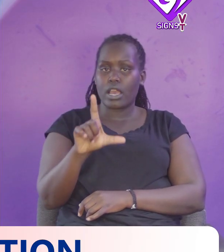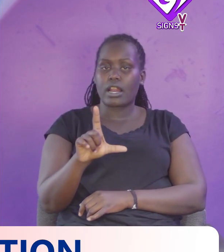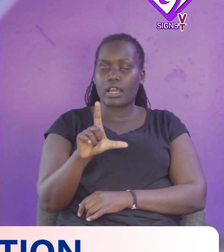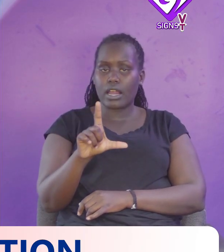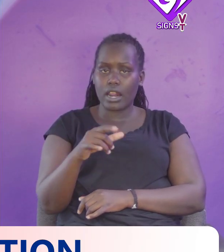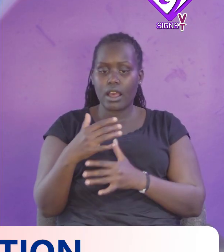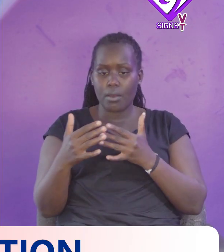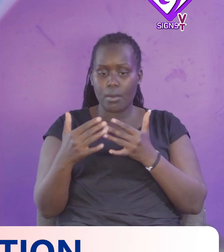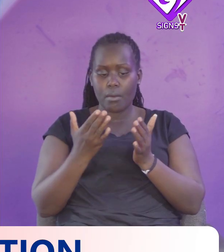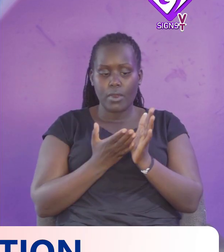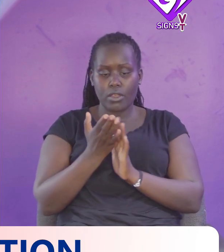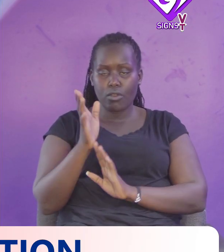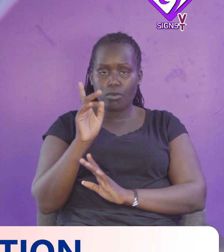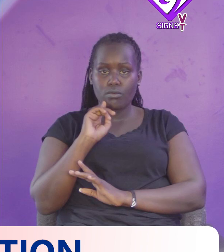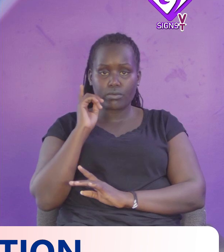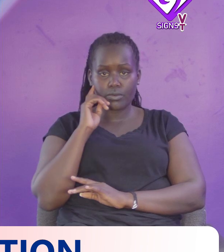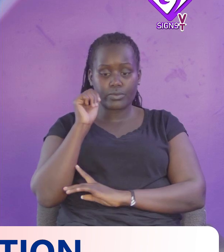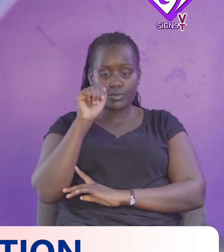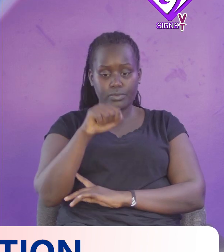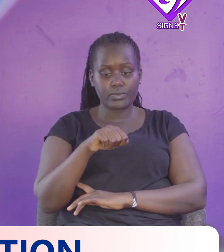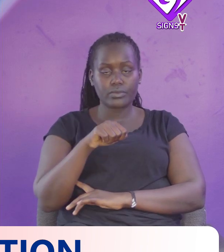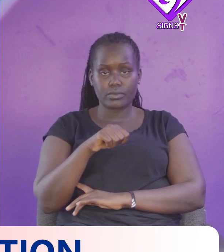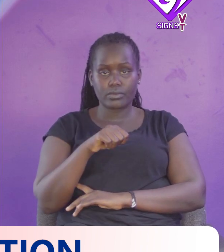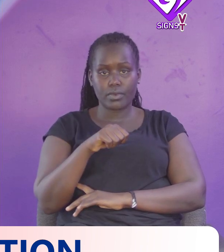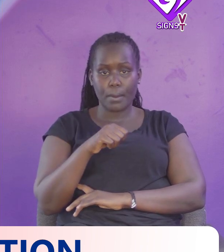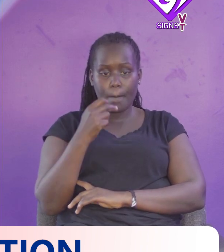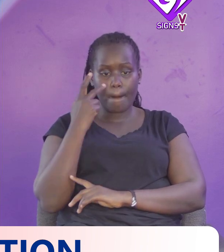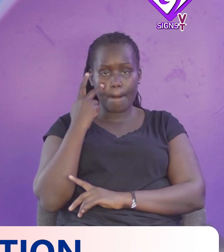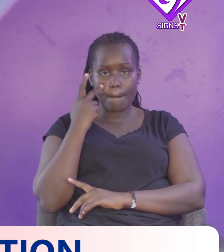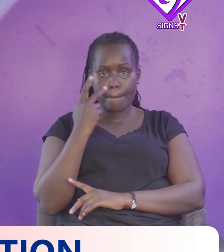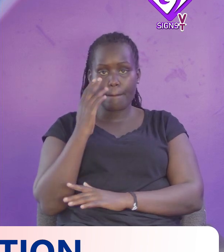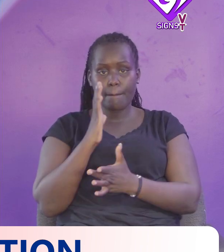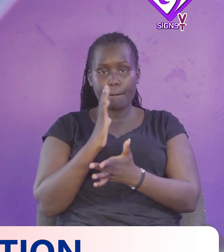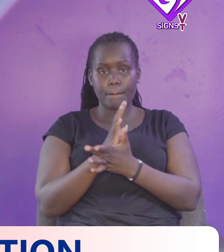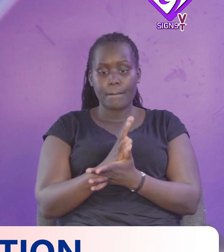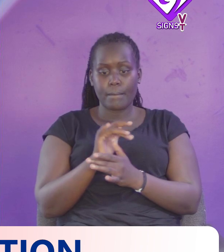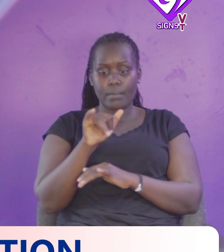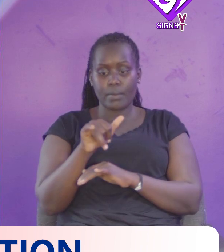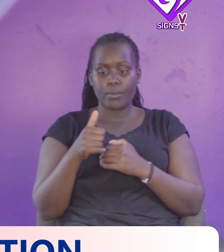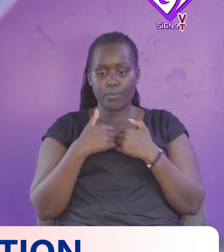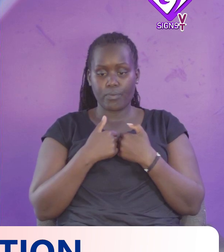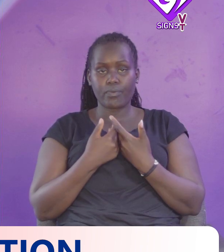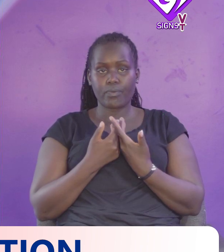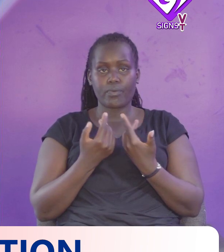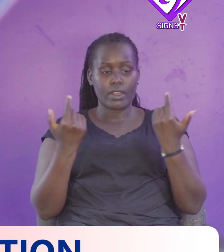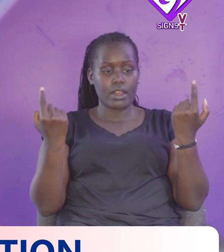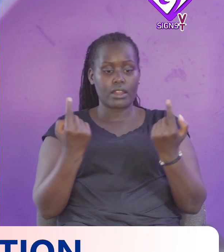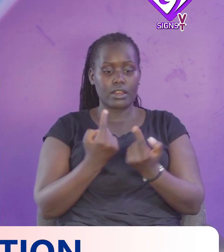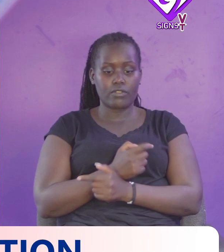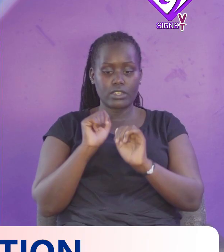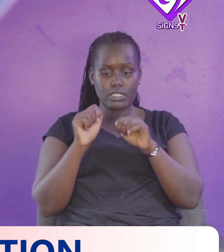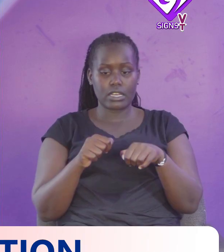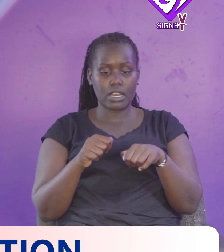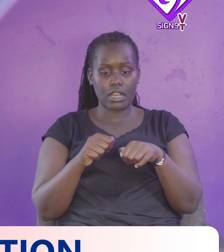through the deaf. Yes. Yes. So you see the fact that there has always been that difference, that you can only go there